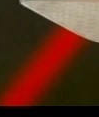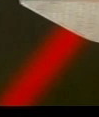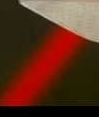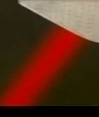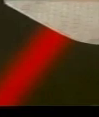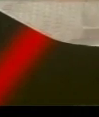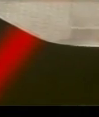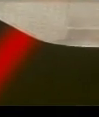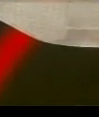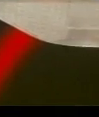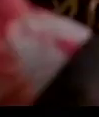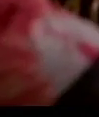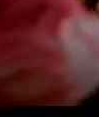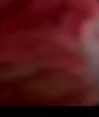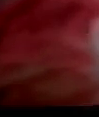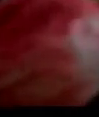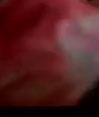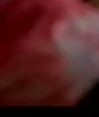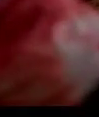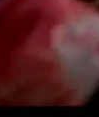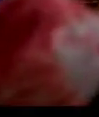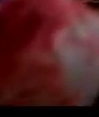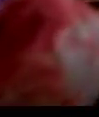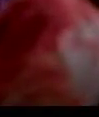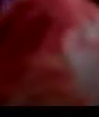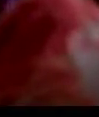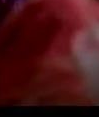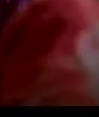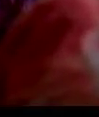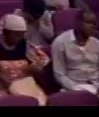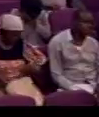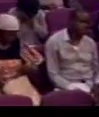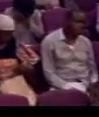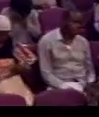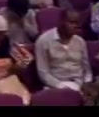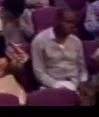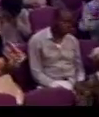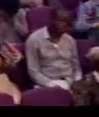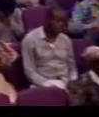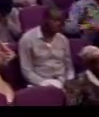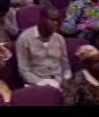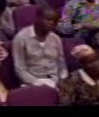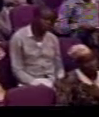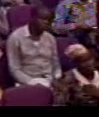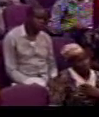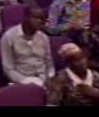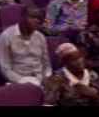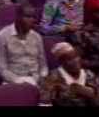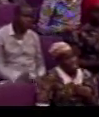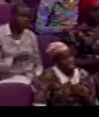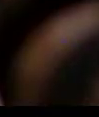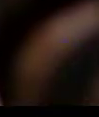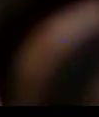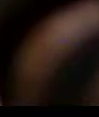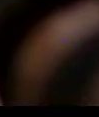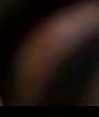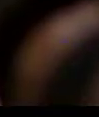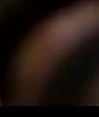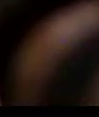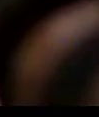become abundant in your life. In my life. In my